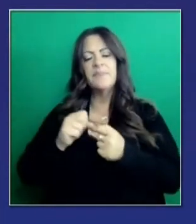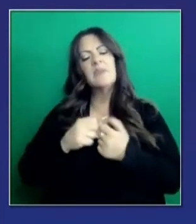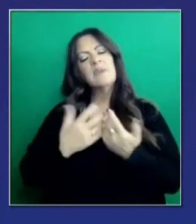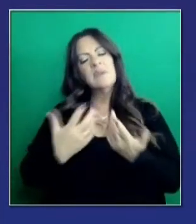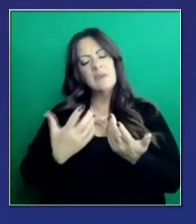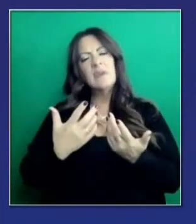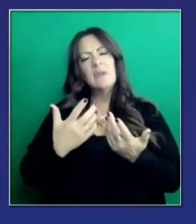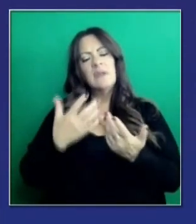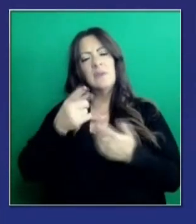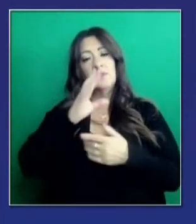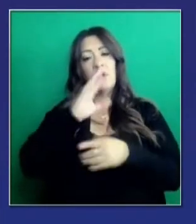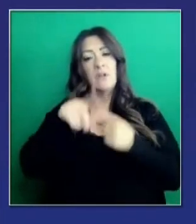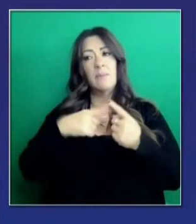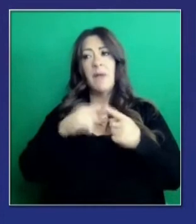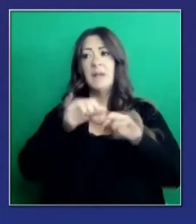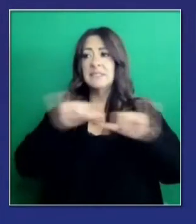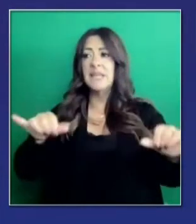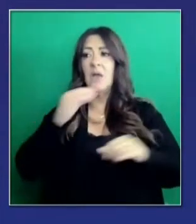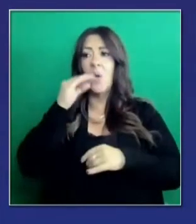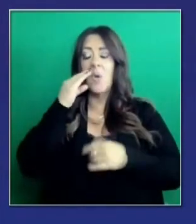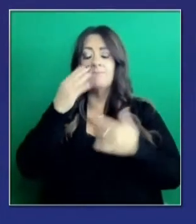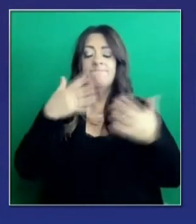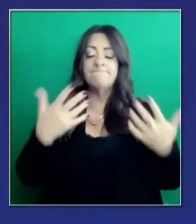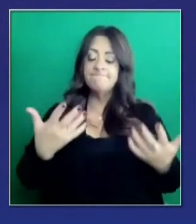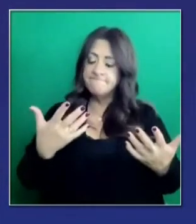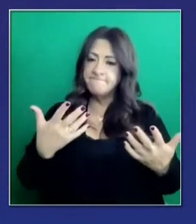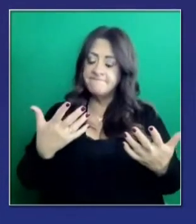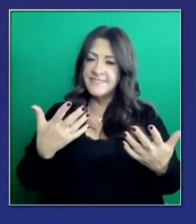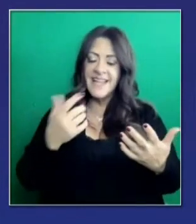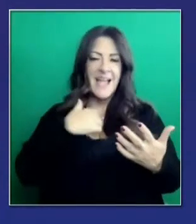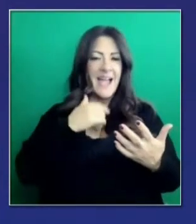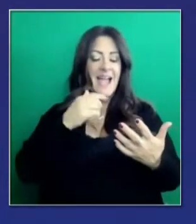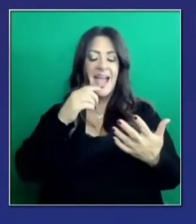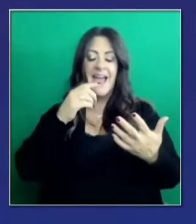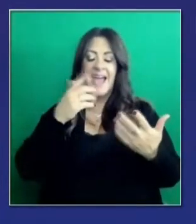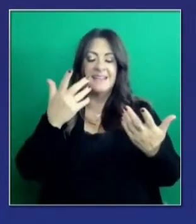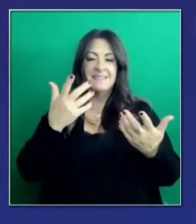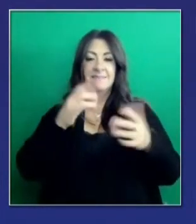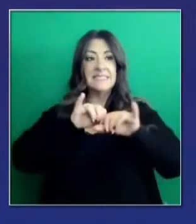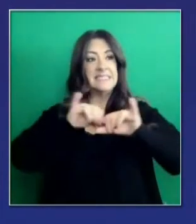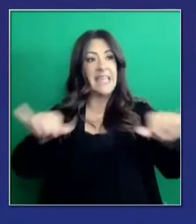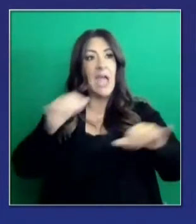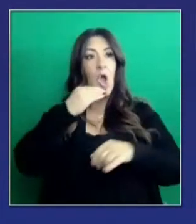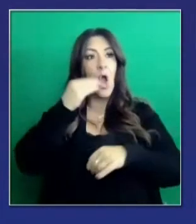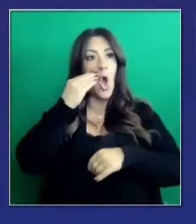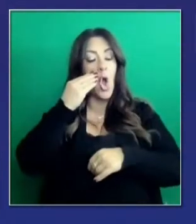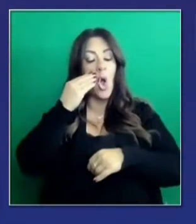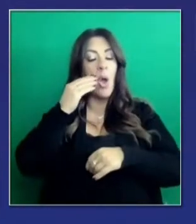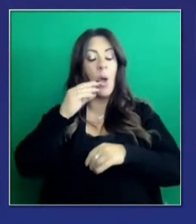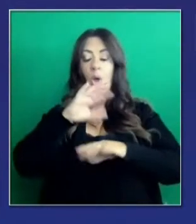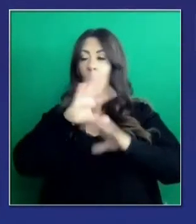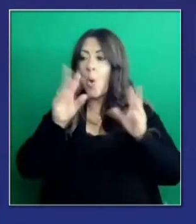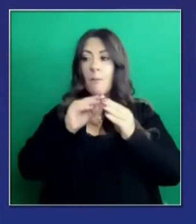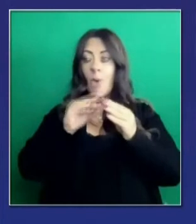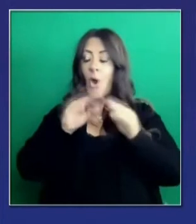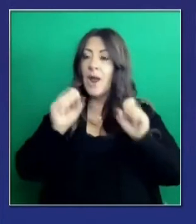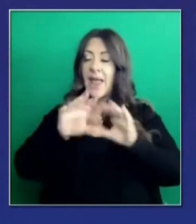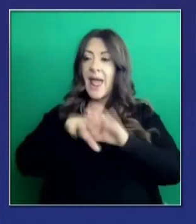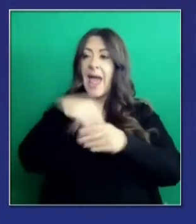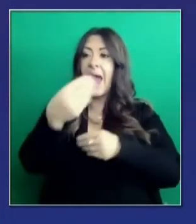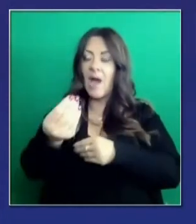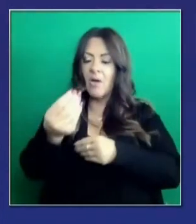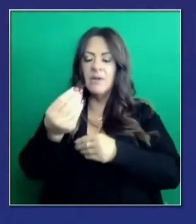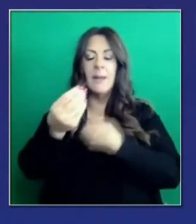of a stay-at-home order, it's just an opportunity to remind you, again, stay-at-home order is not a light switch going back to the way things were